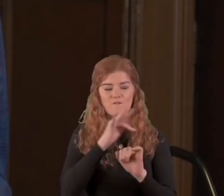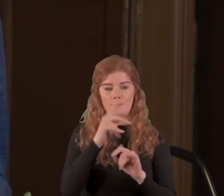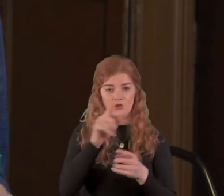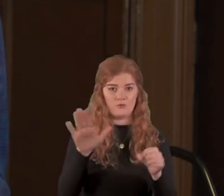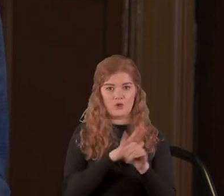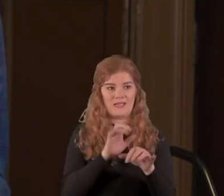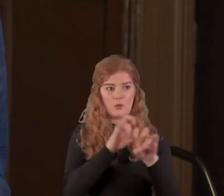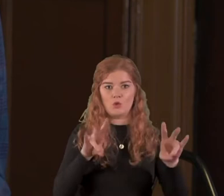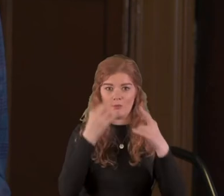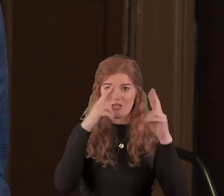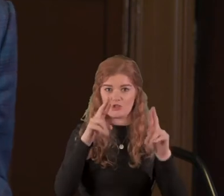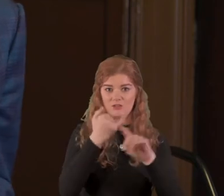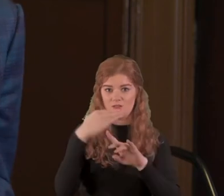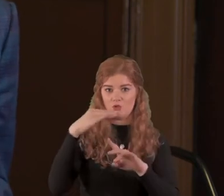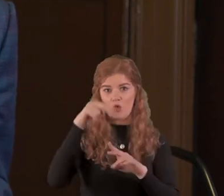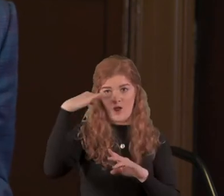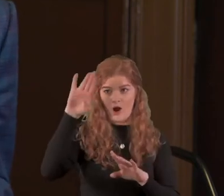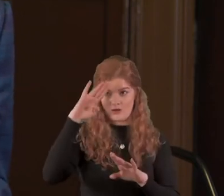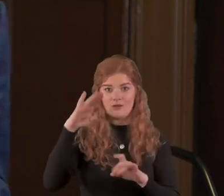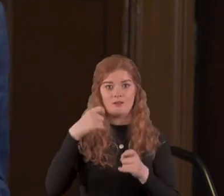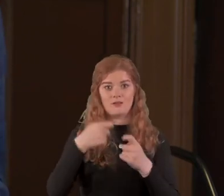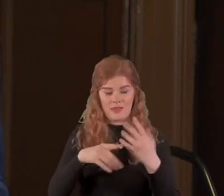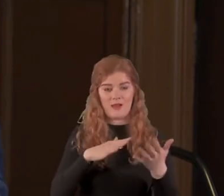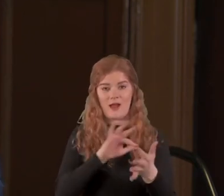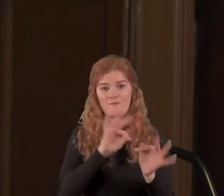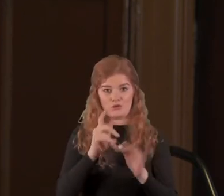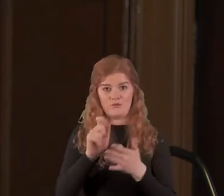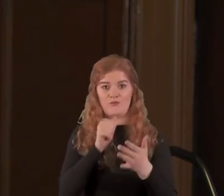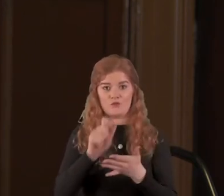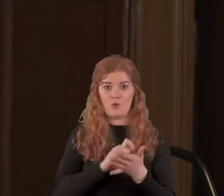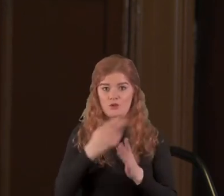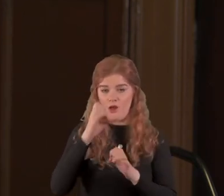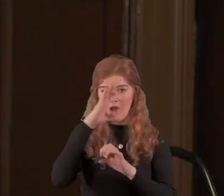in Northern Ireland to first-past-the-post voting is